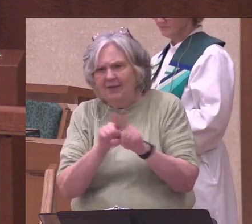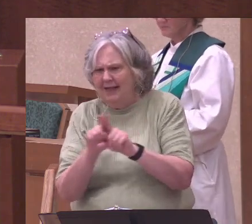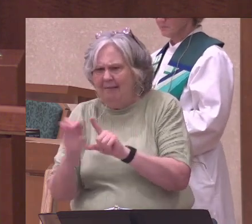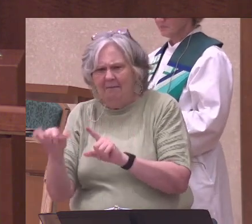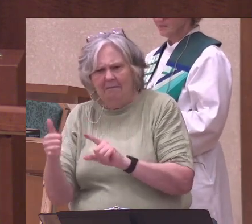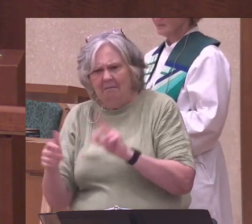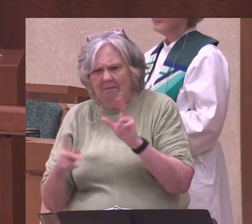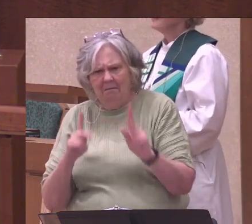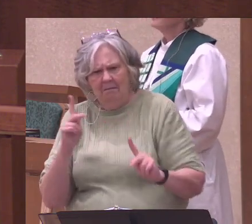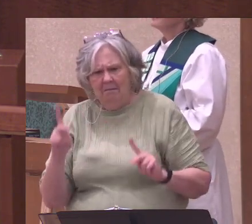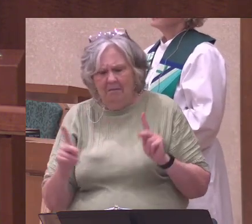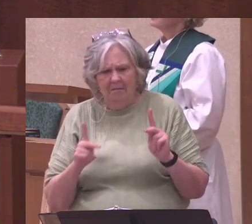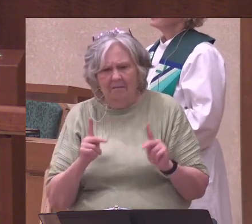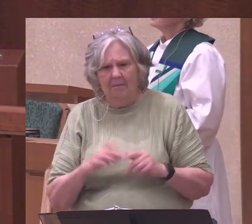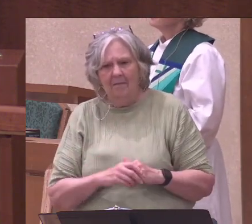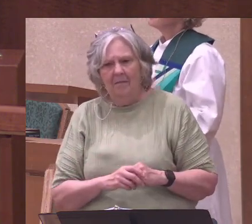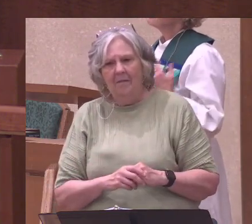anybody.